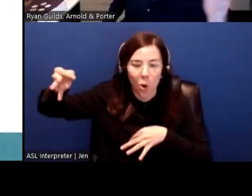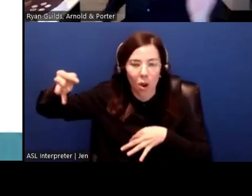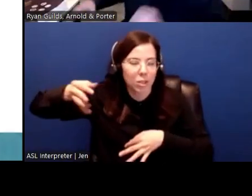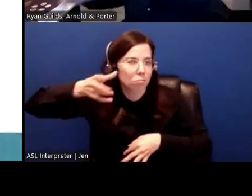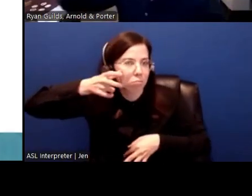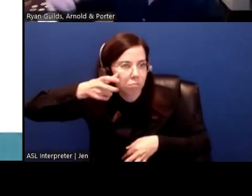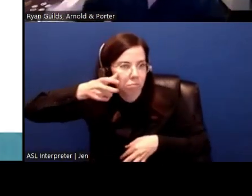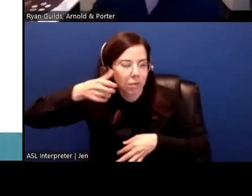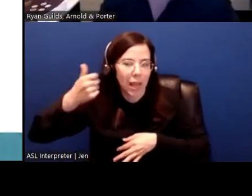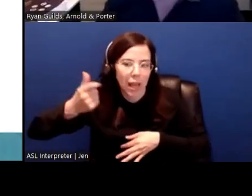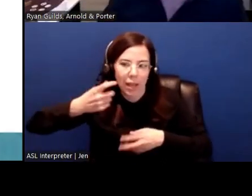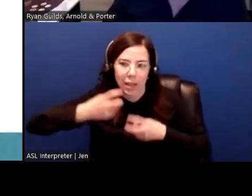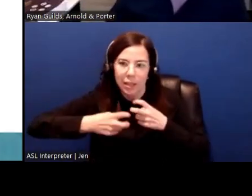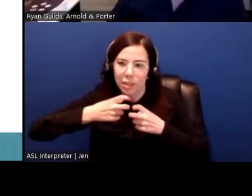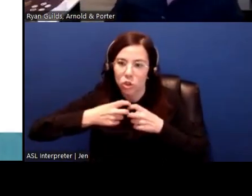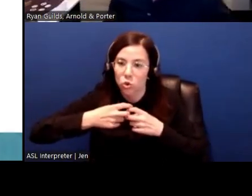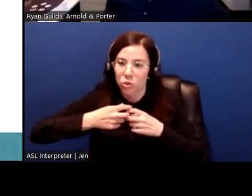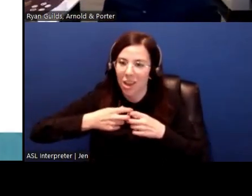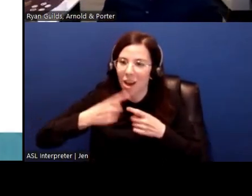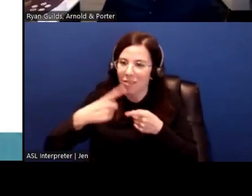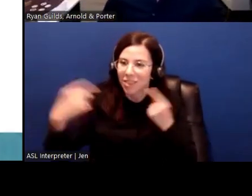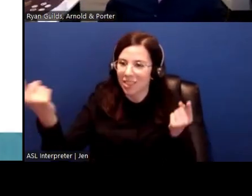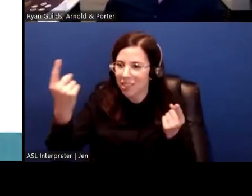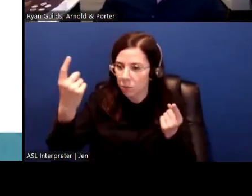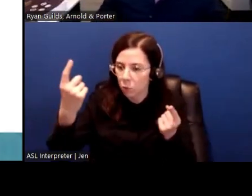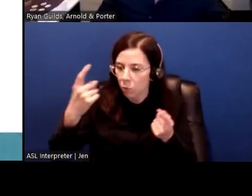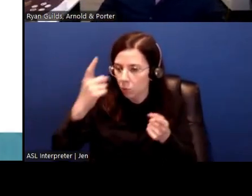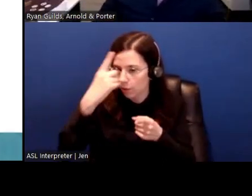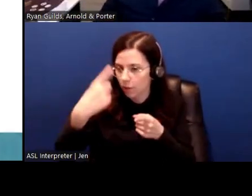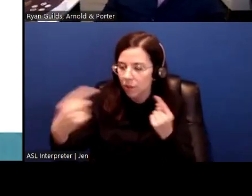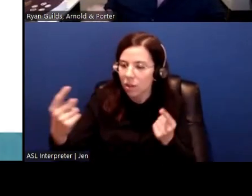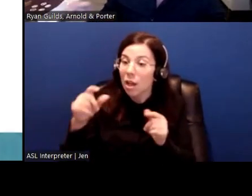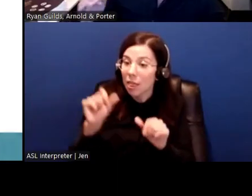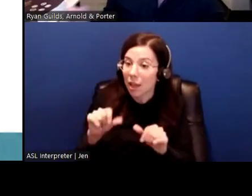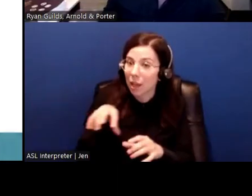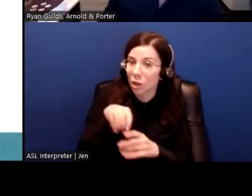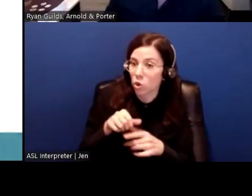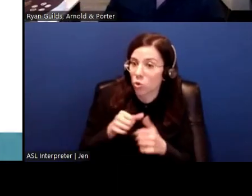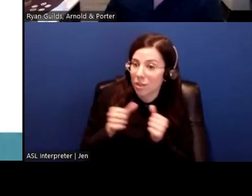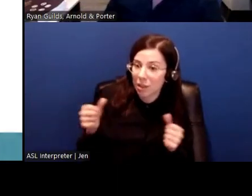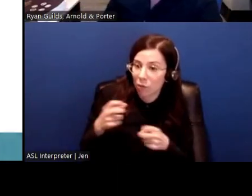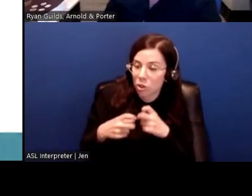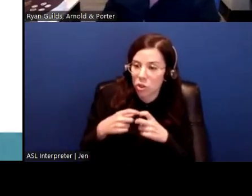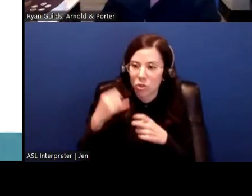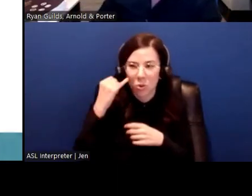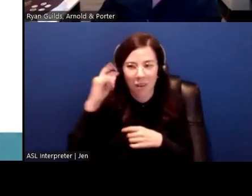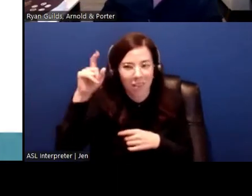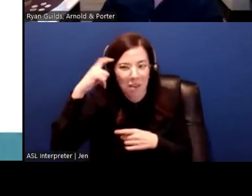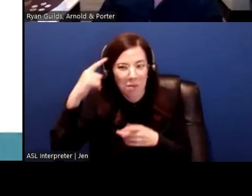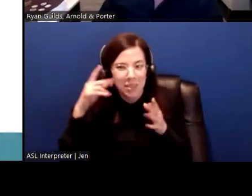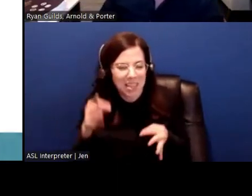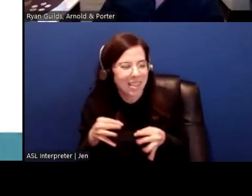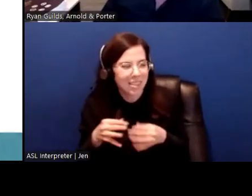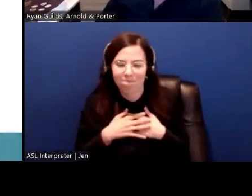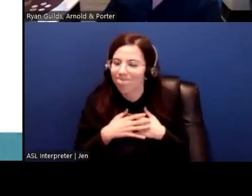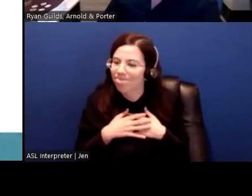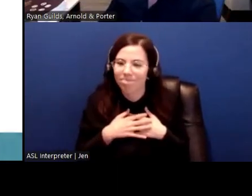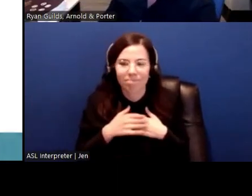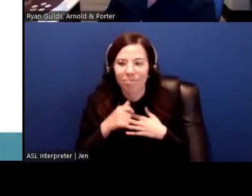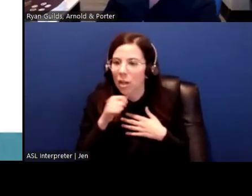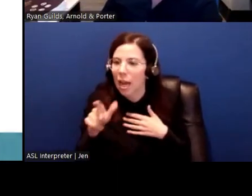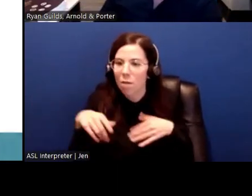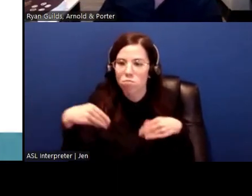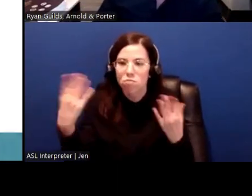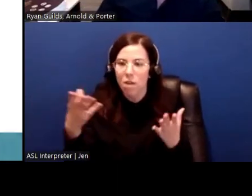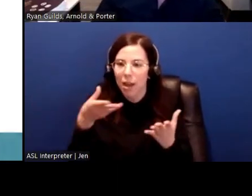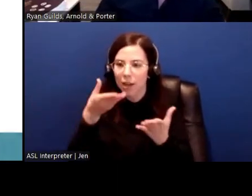of dispute. And that could include discovery issues. So if the government decides it does not want to provide sought discovery from the